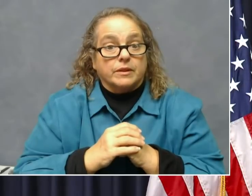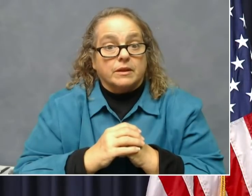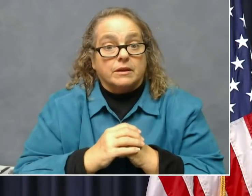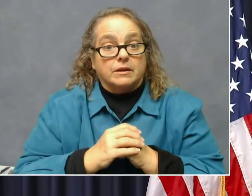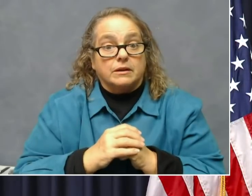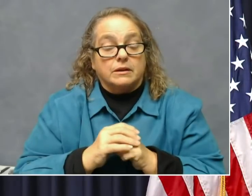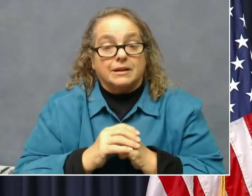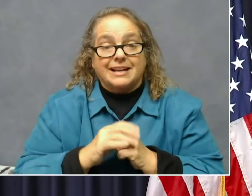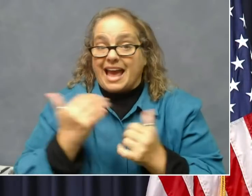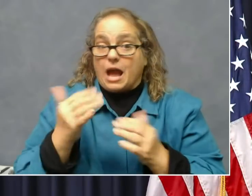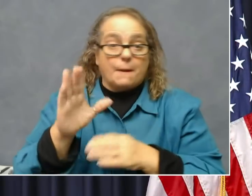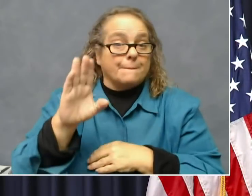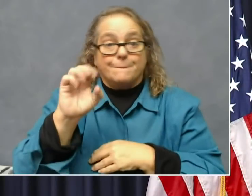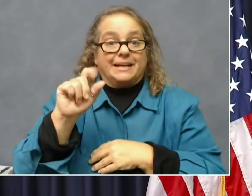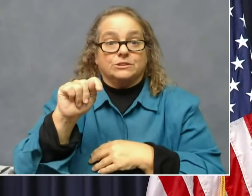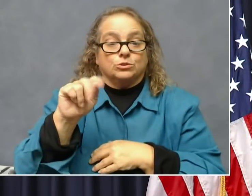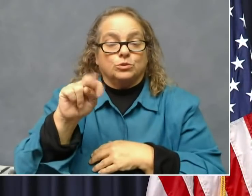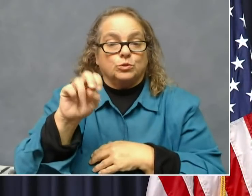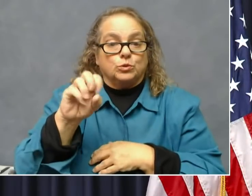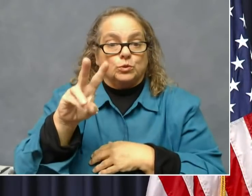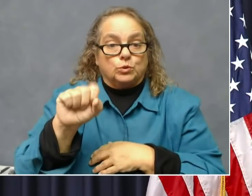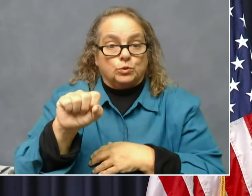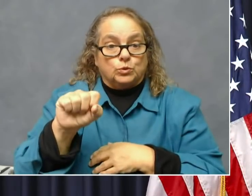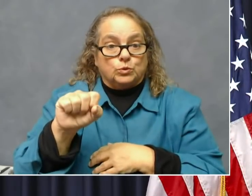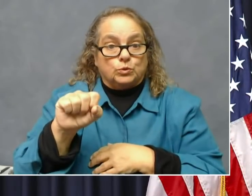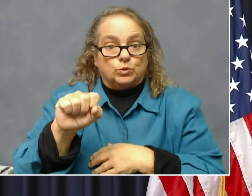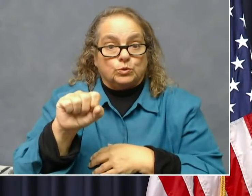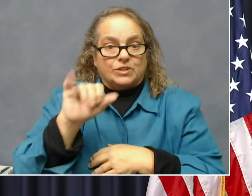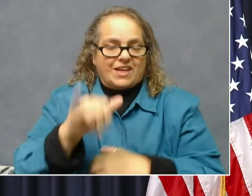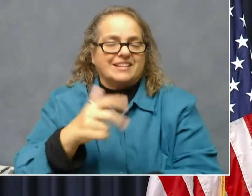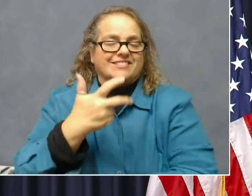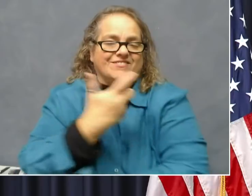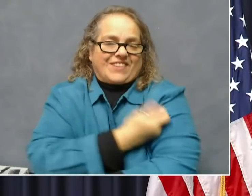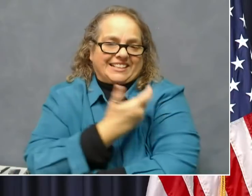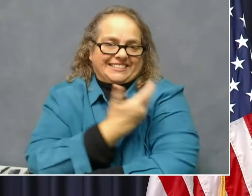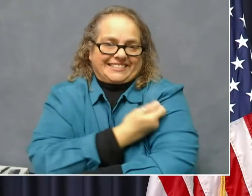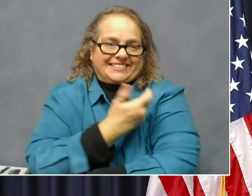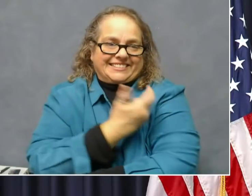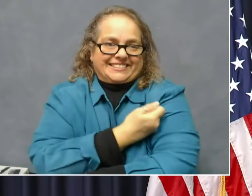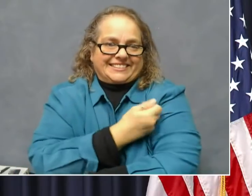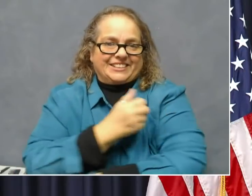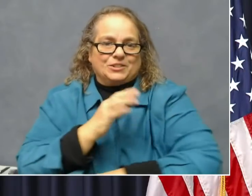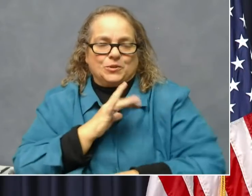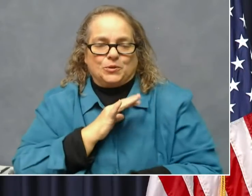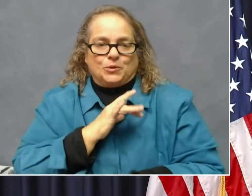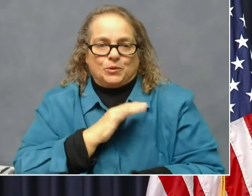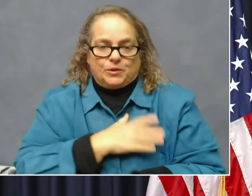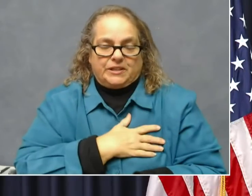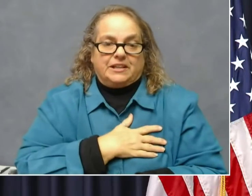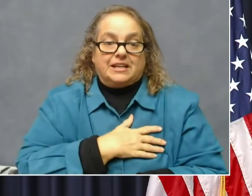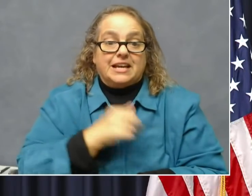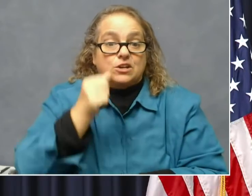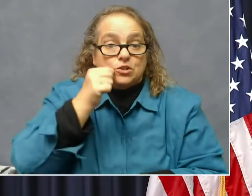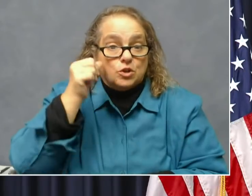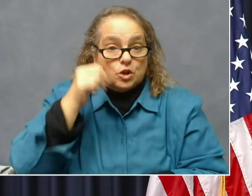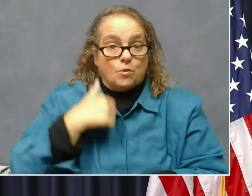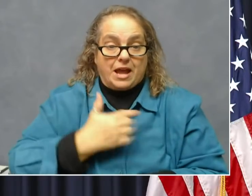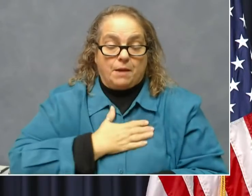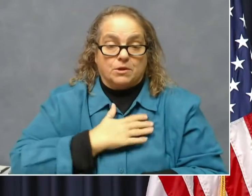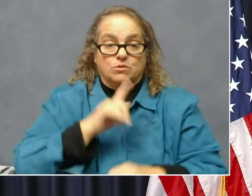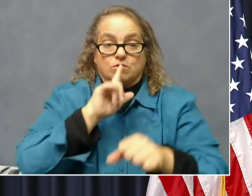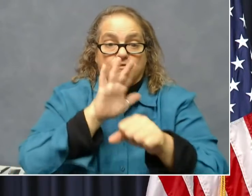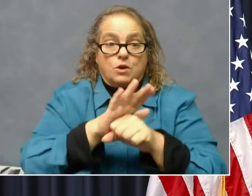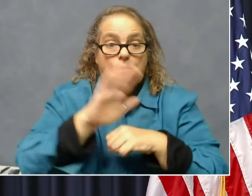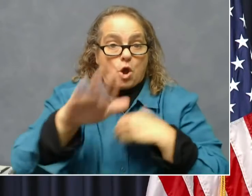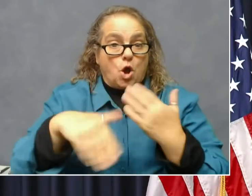news we've been having recently, and that's vaccines. So yesterday, we were happy to confirm all 11 of the